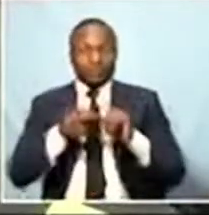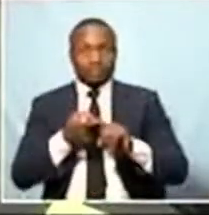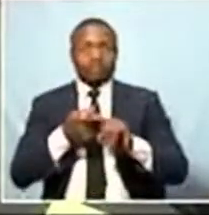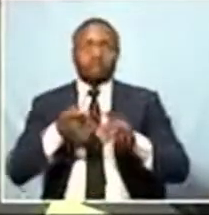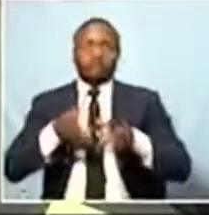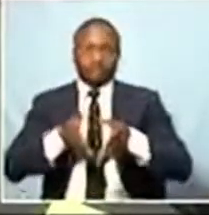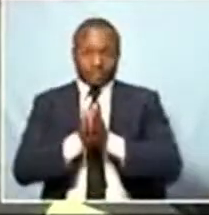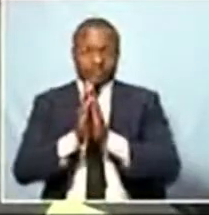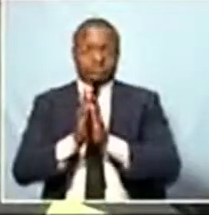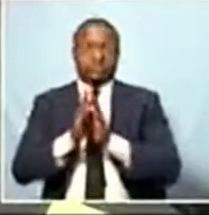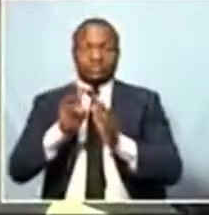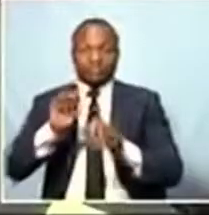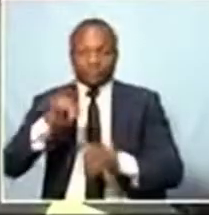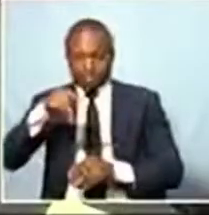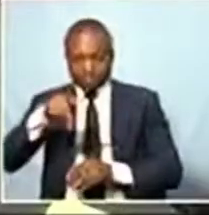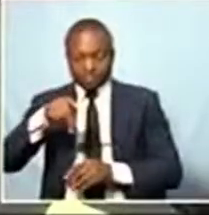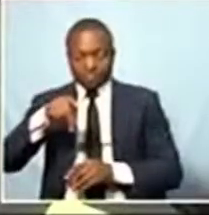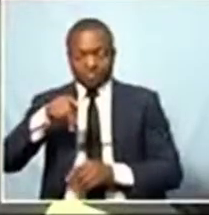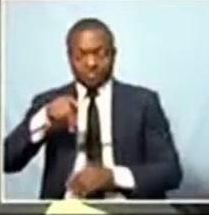MP Fonamwala,